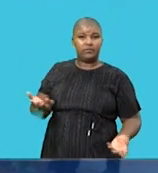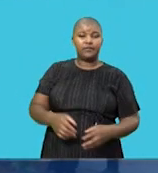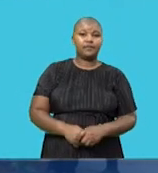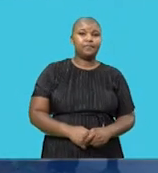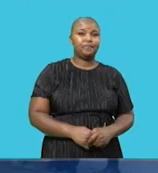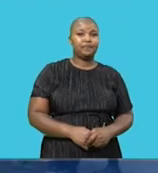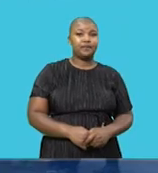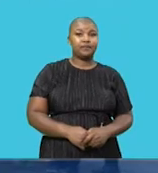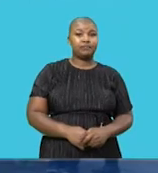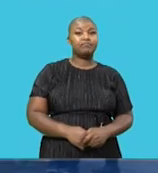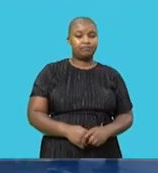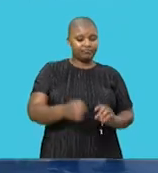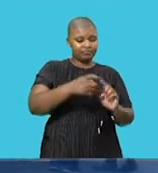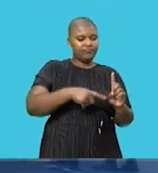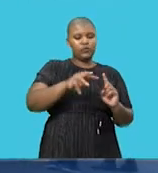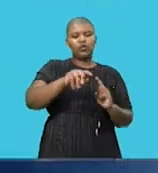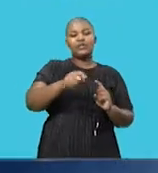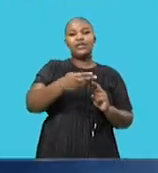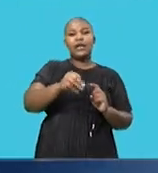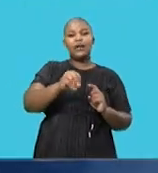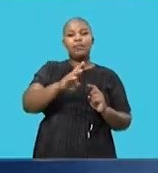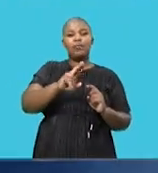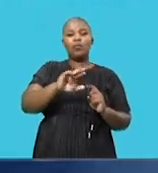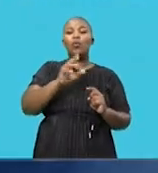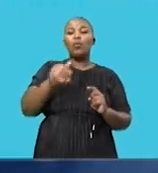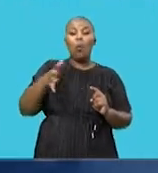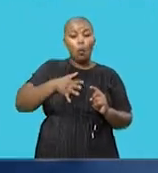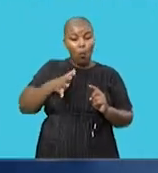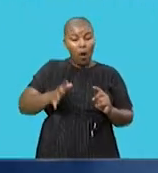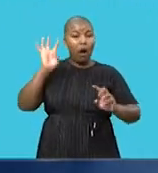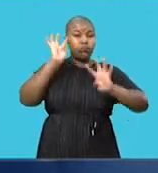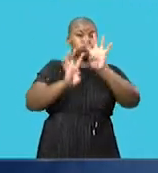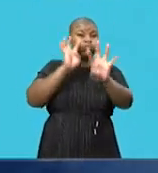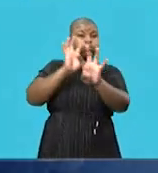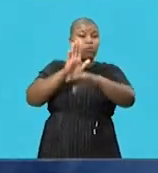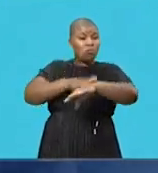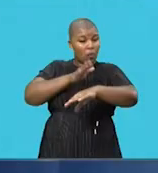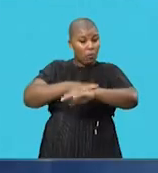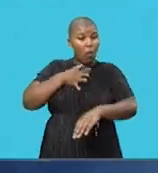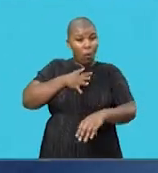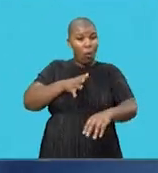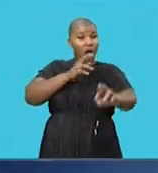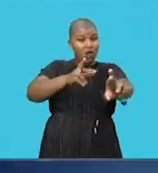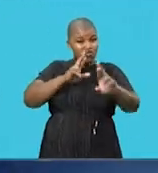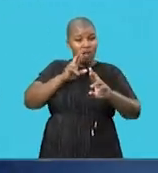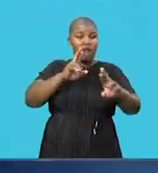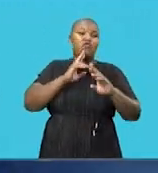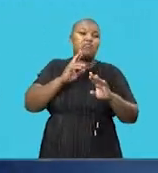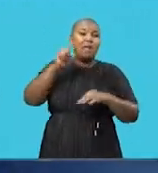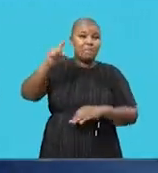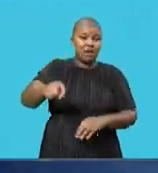izinombolo eziningi kakhulu ukuze ezokwazi undunankulu Lesufi ukuthi baphendule, ngoba kuyabonakala ukuthi ubashaya indiva futhi izigalazo zabo